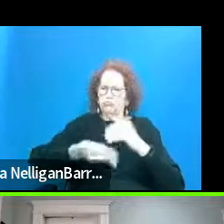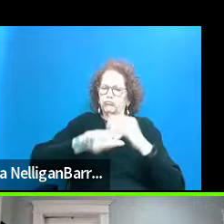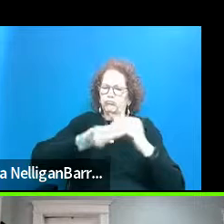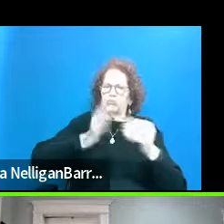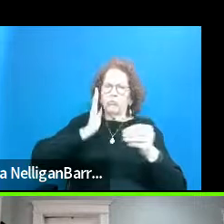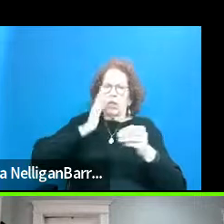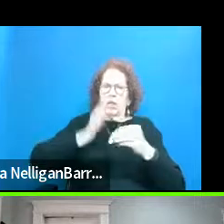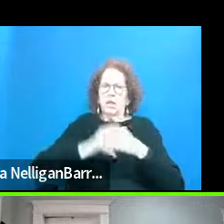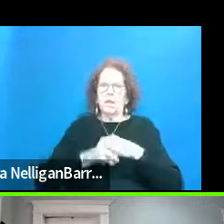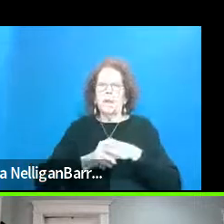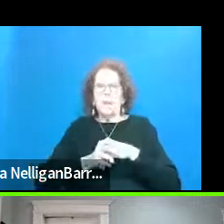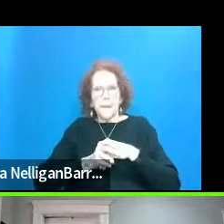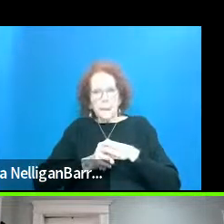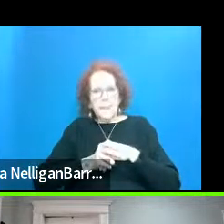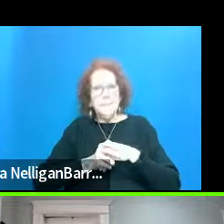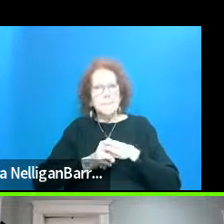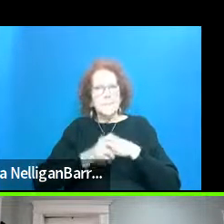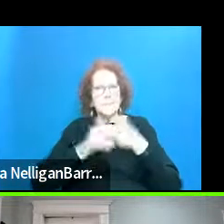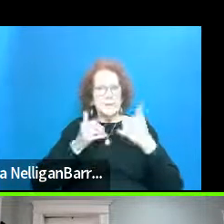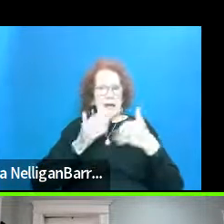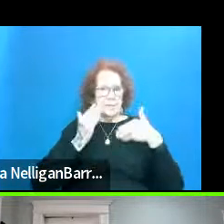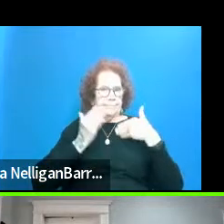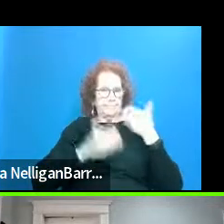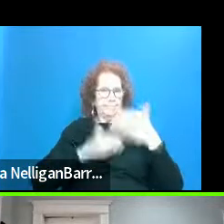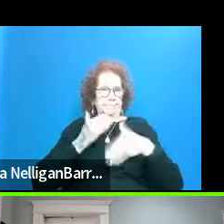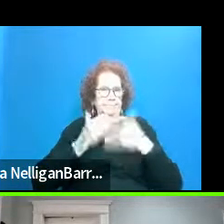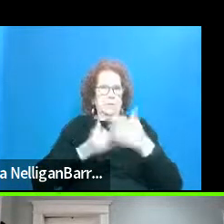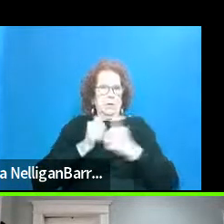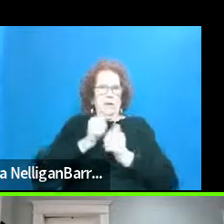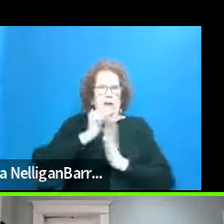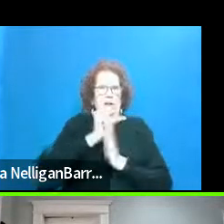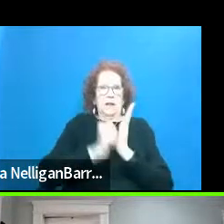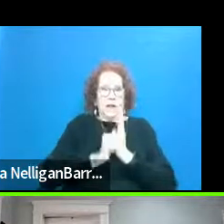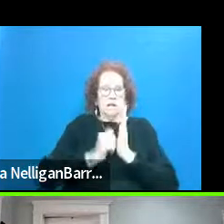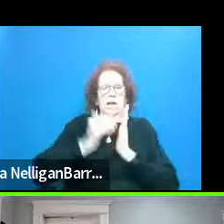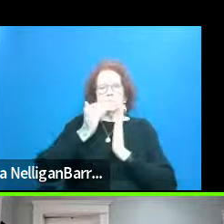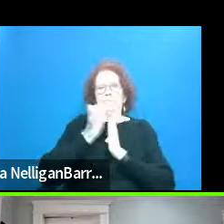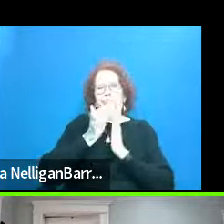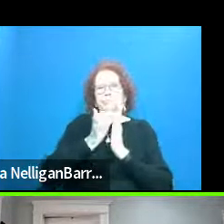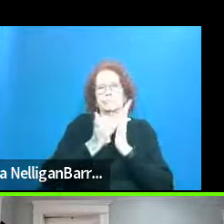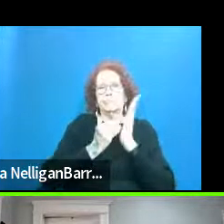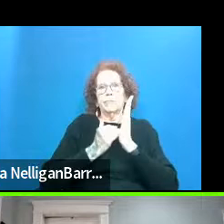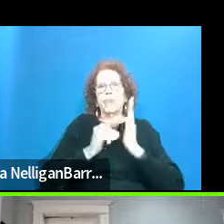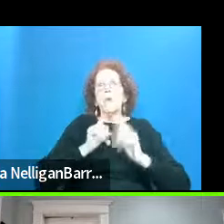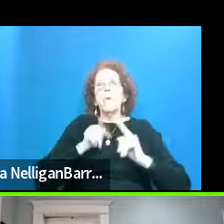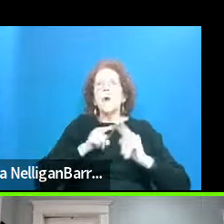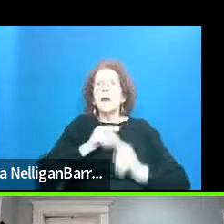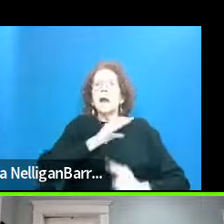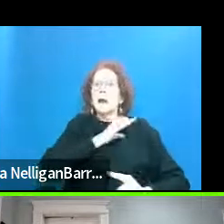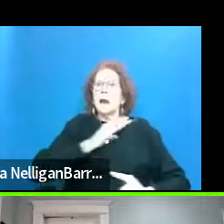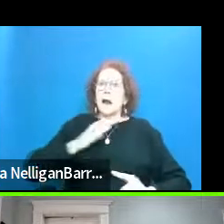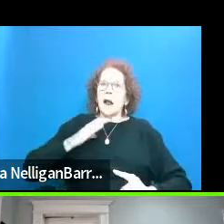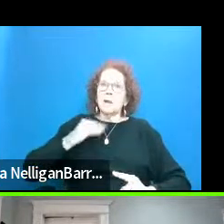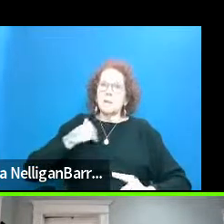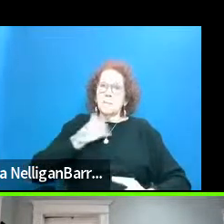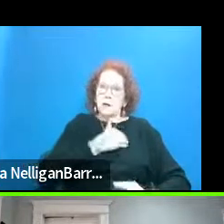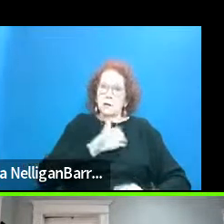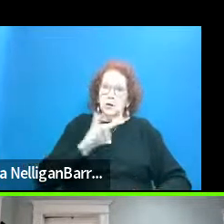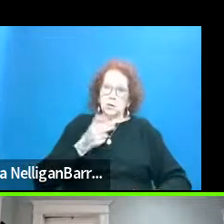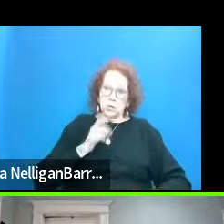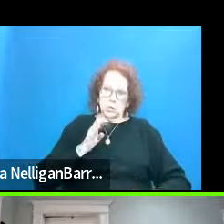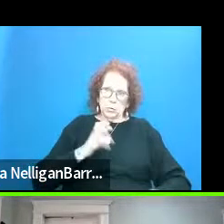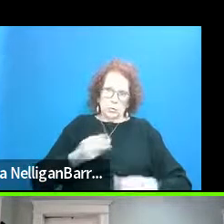so I'm going to move us along on our agenda. When Councilmember Gruber joins us, we'll see if he has anything to add from a finance